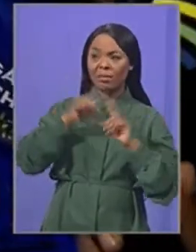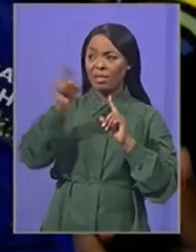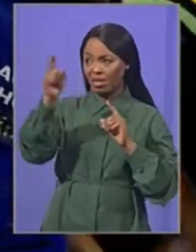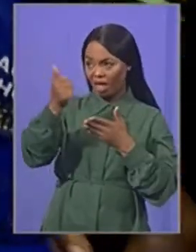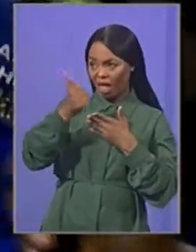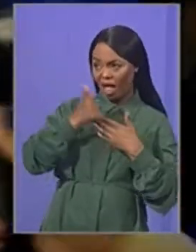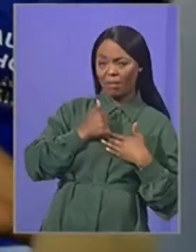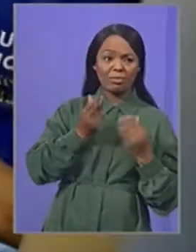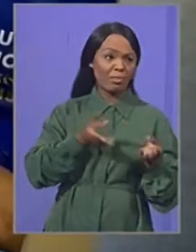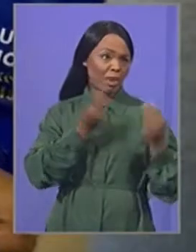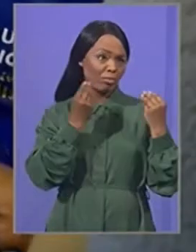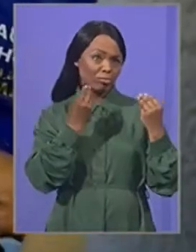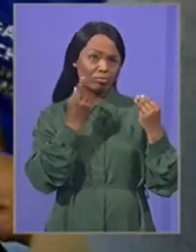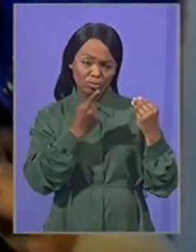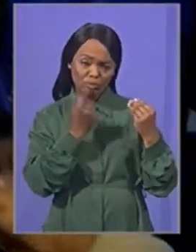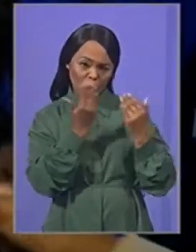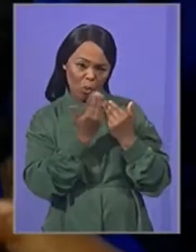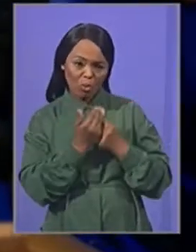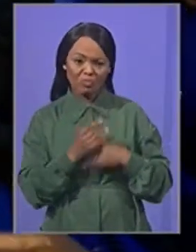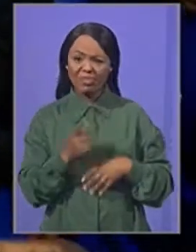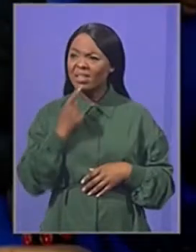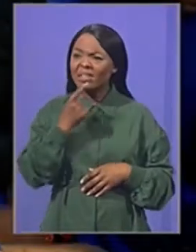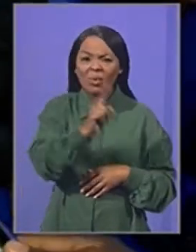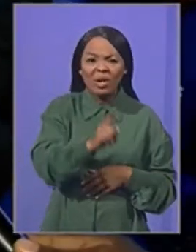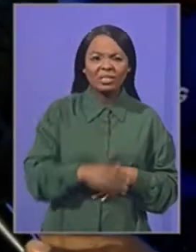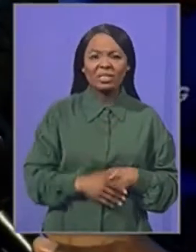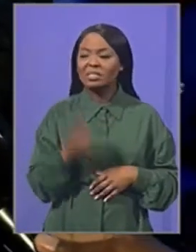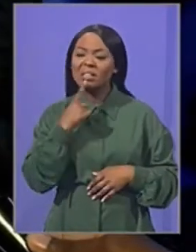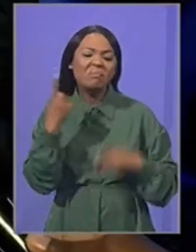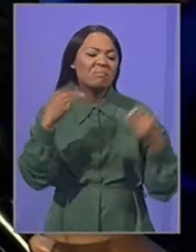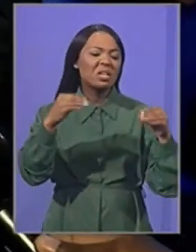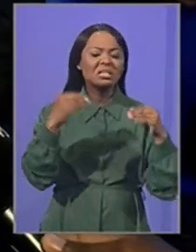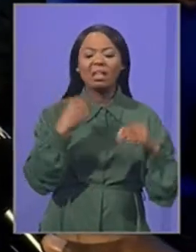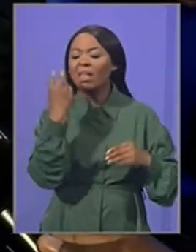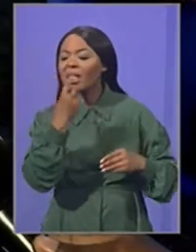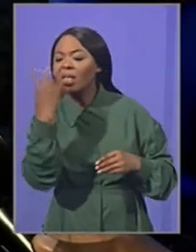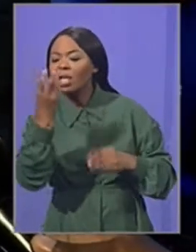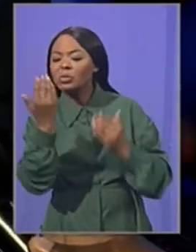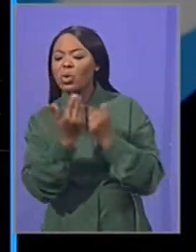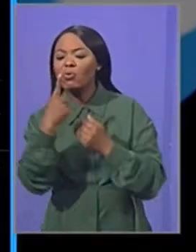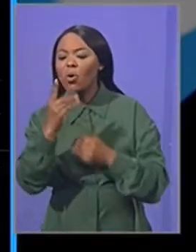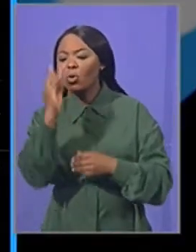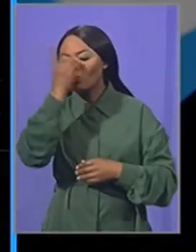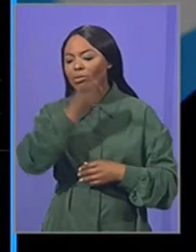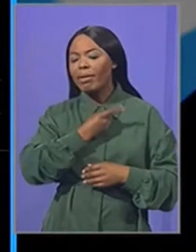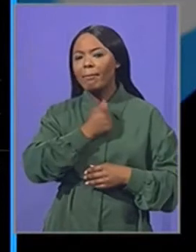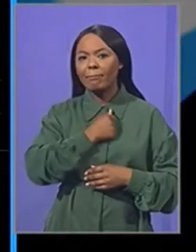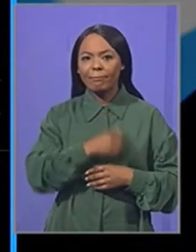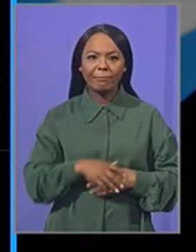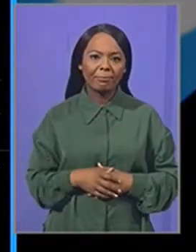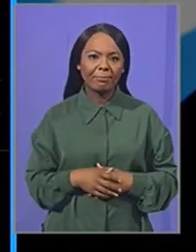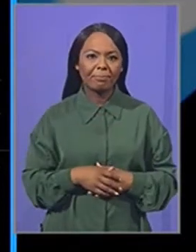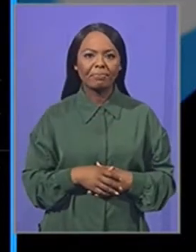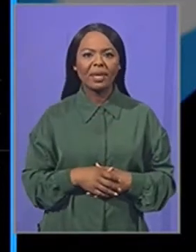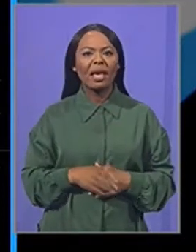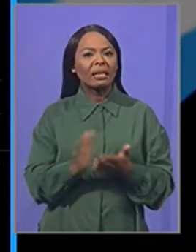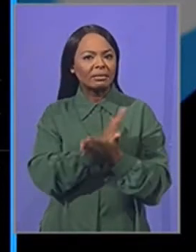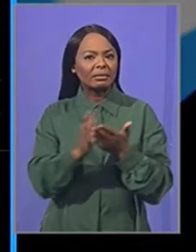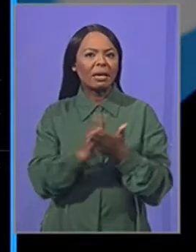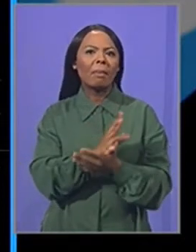are they telling you is going on? They are busy looking for a school for my daughter. Bangwe ba batsadi ba